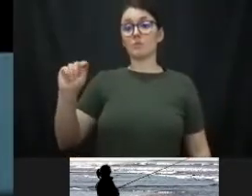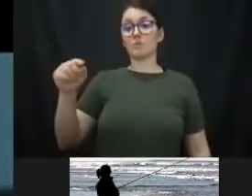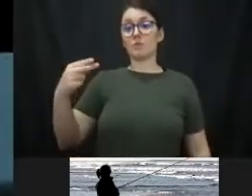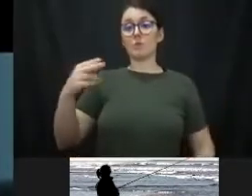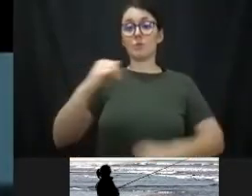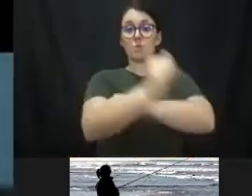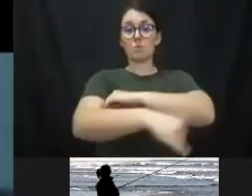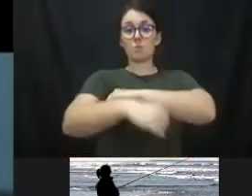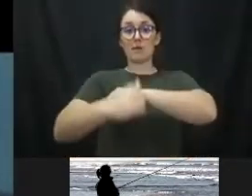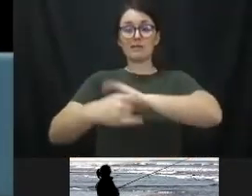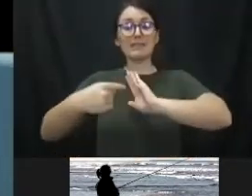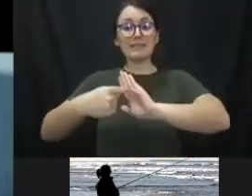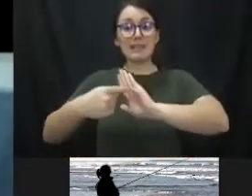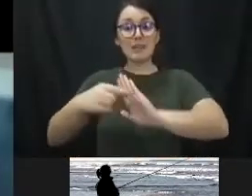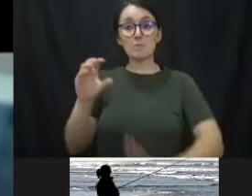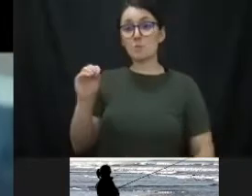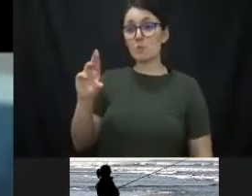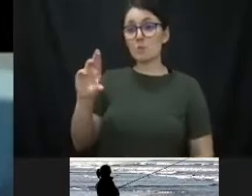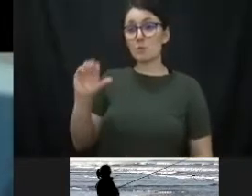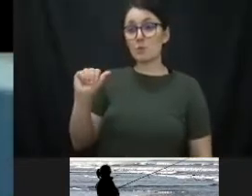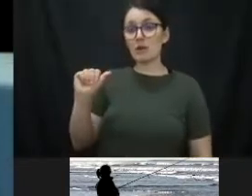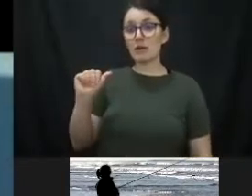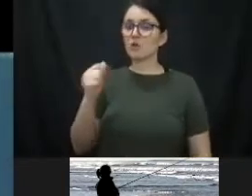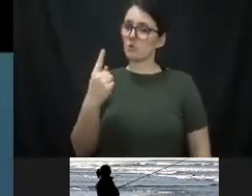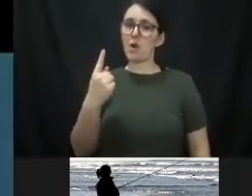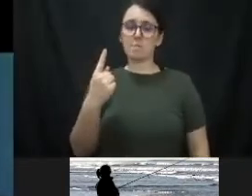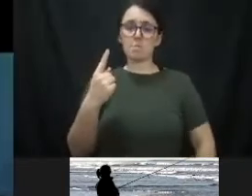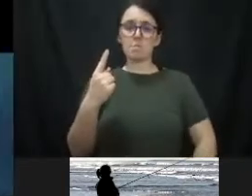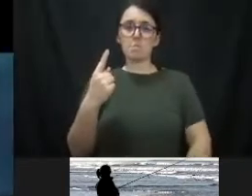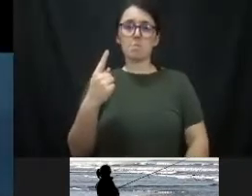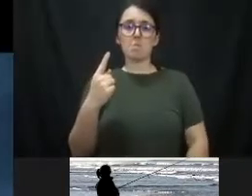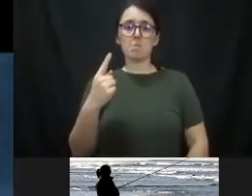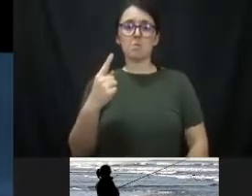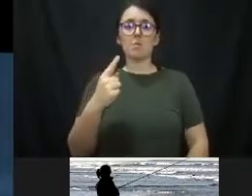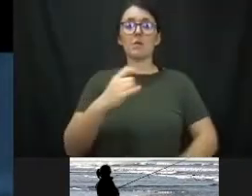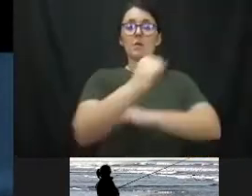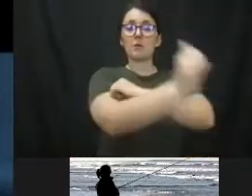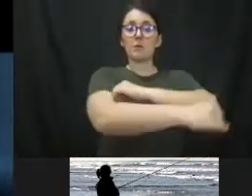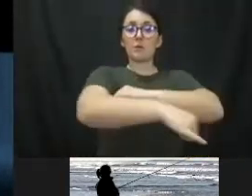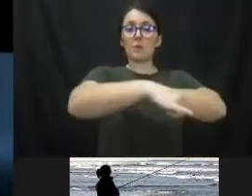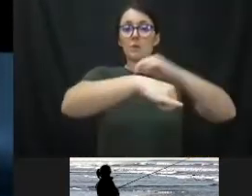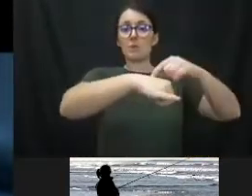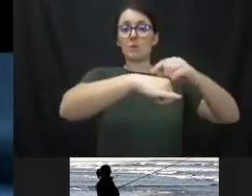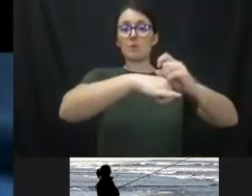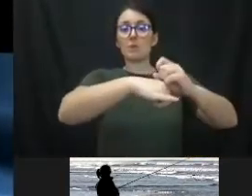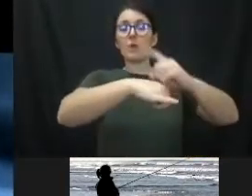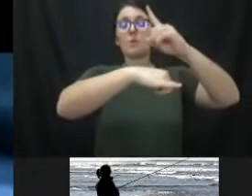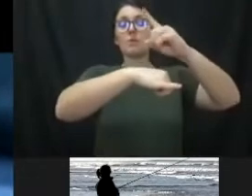orca, you just have 1 blowhole. 1 blowhole with a killer whale,